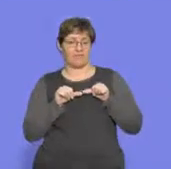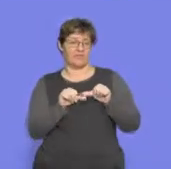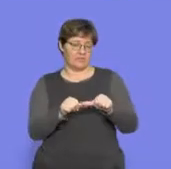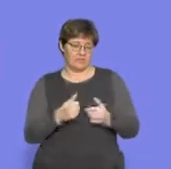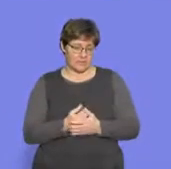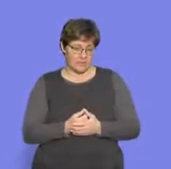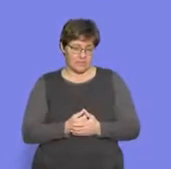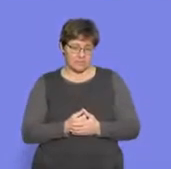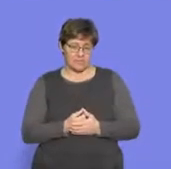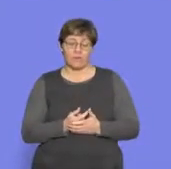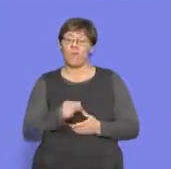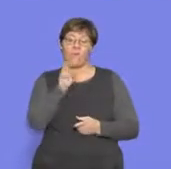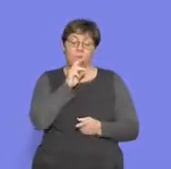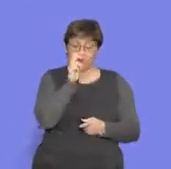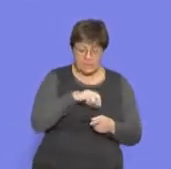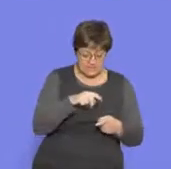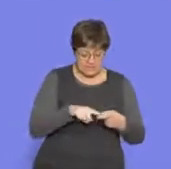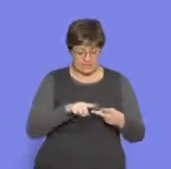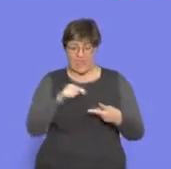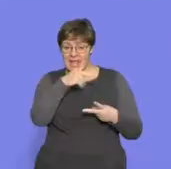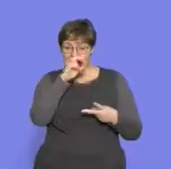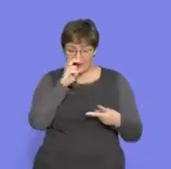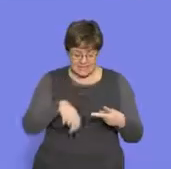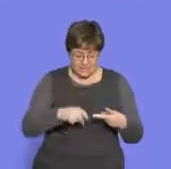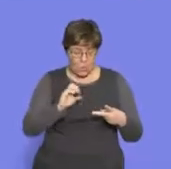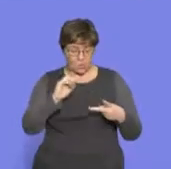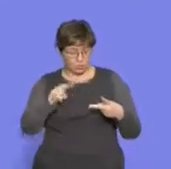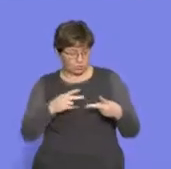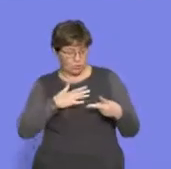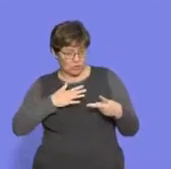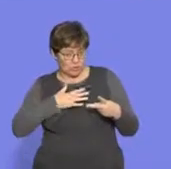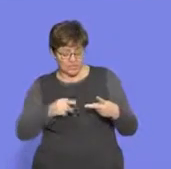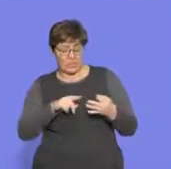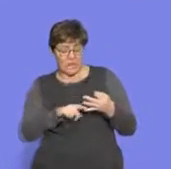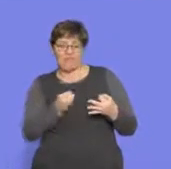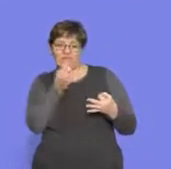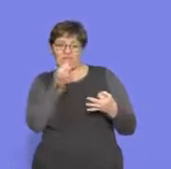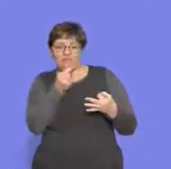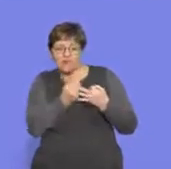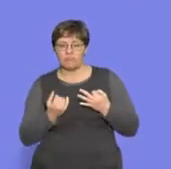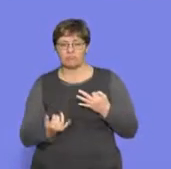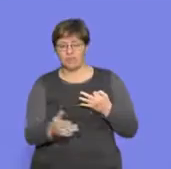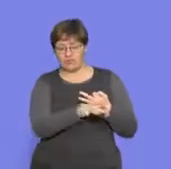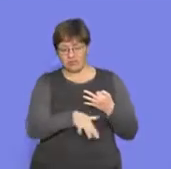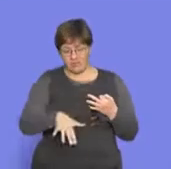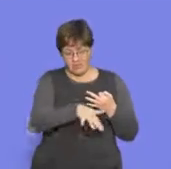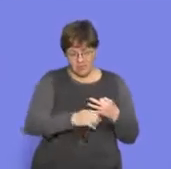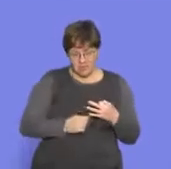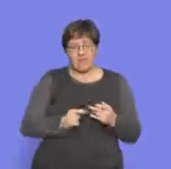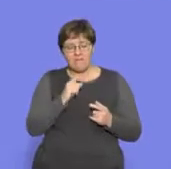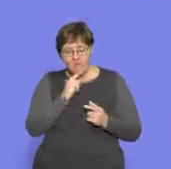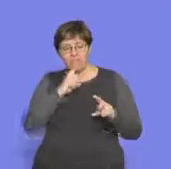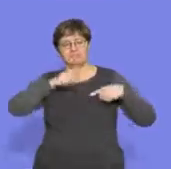Earth. So we need the water, we need the gases, we need the oxygen, as well as we need the nutrients from the soil to be able to support